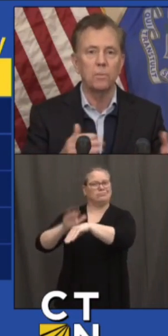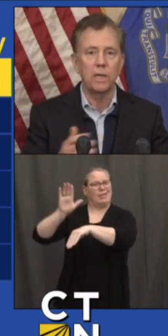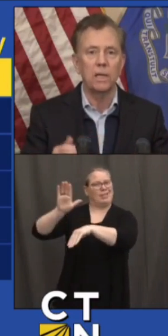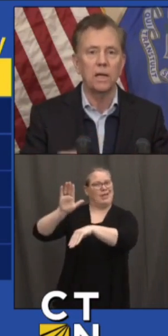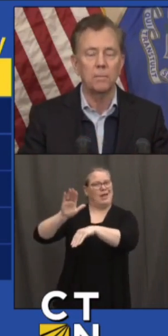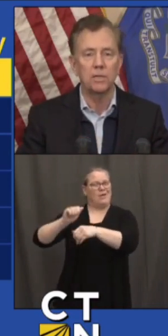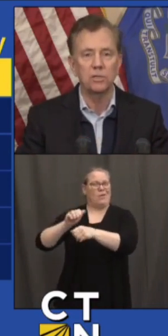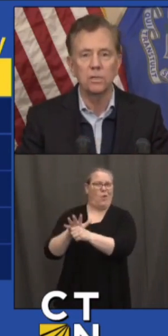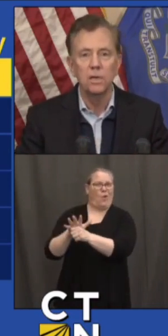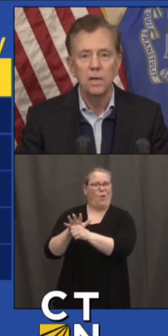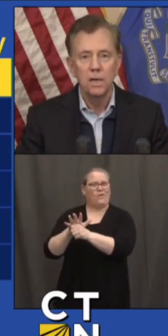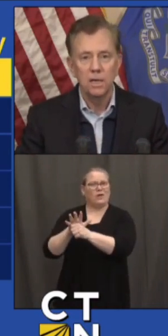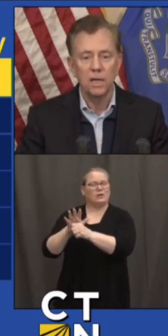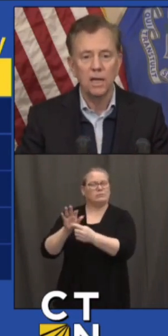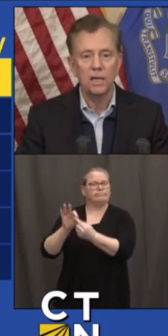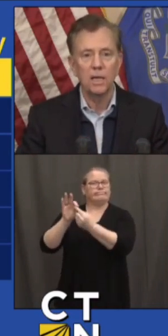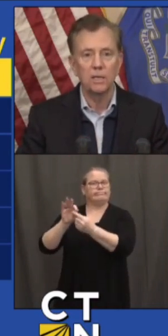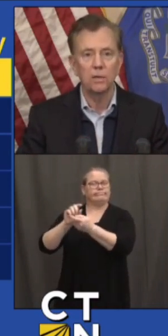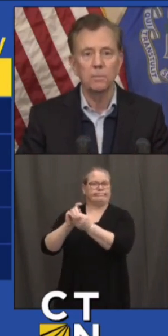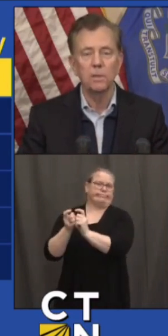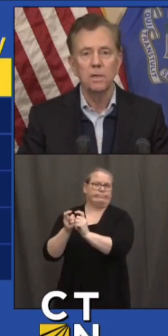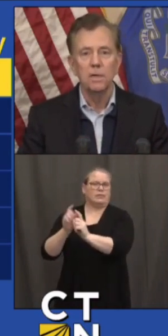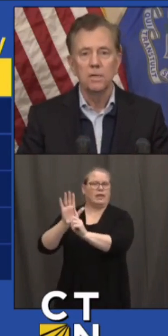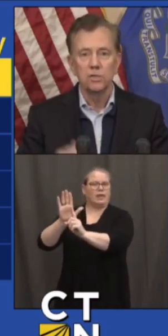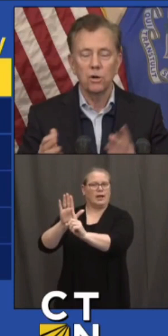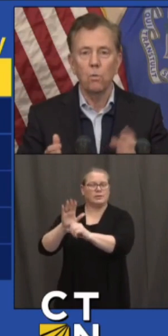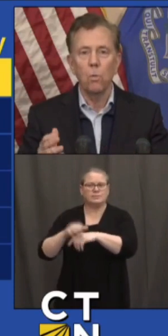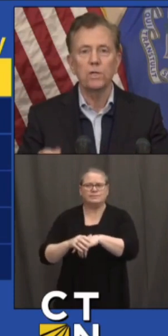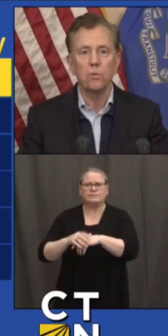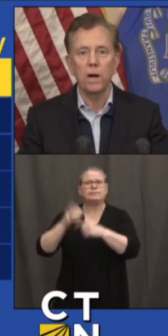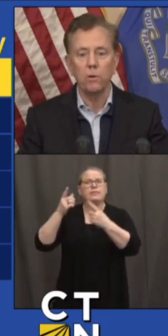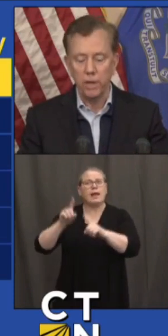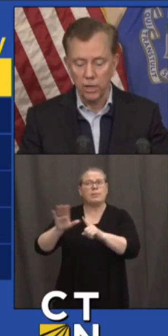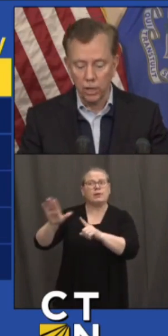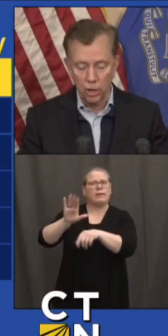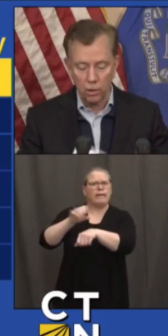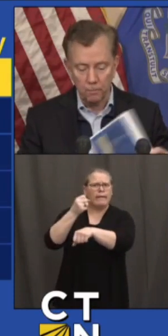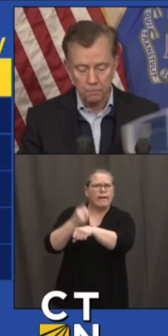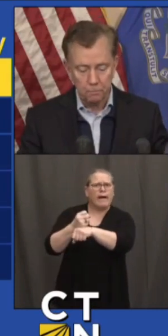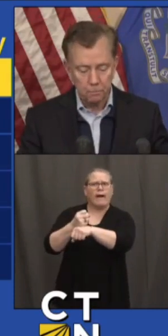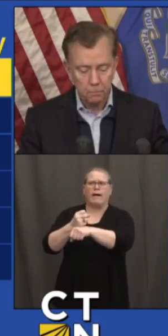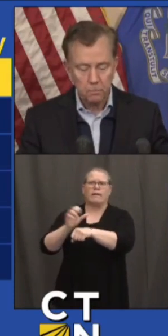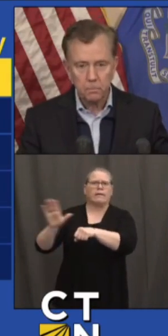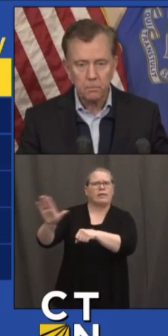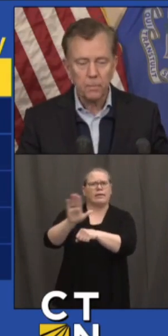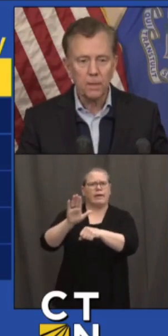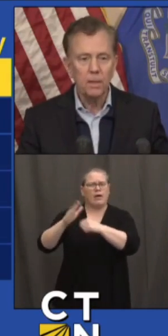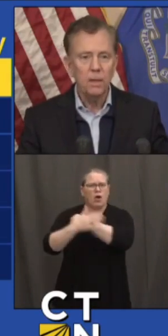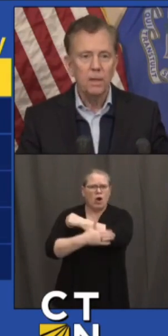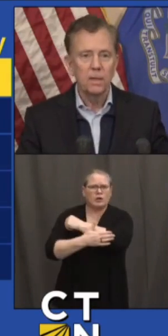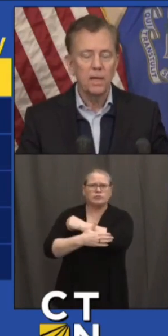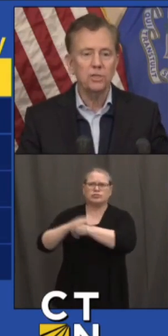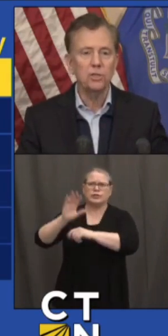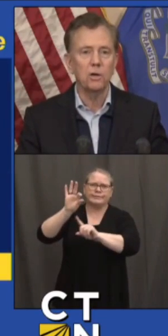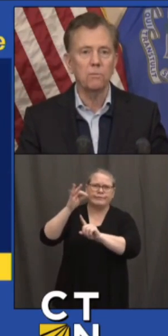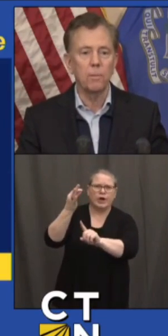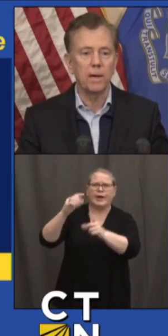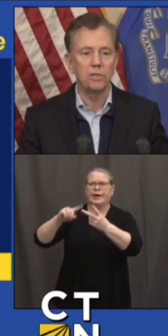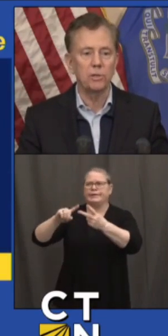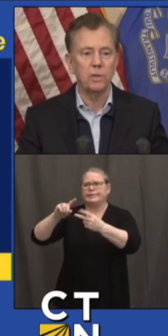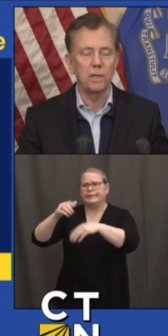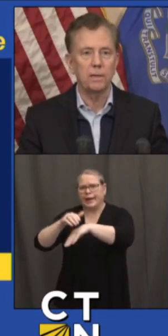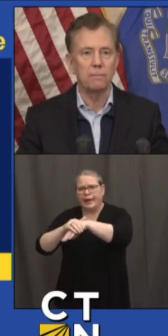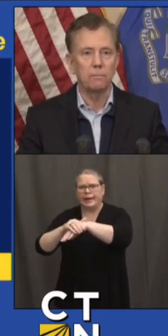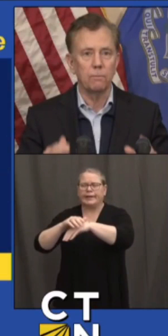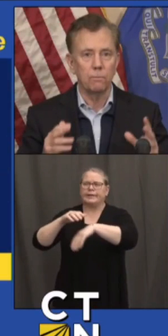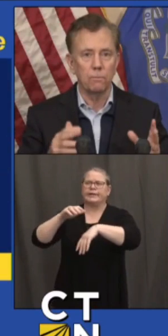and Germany, not to mention the United Kingdom. So which way are we going to go? The next chart reminds